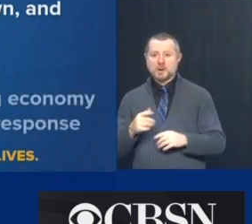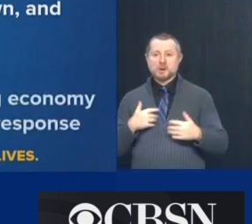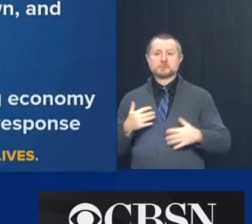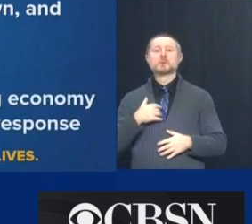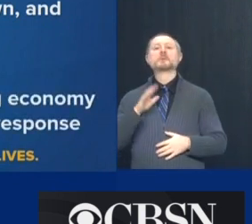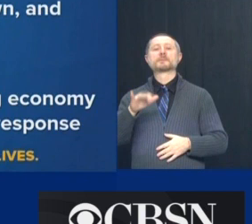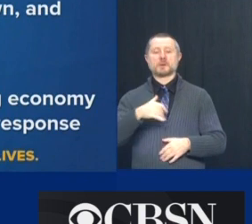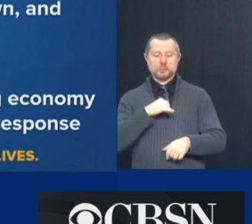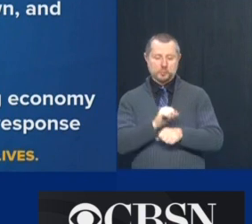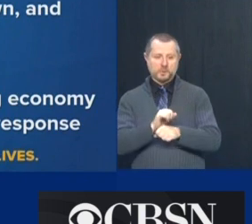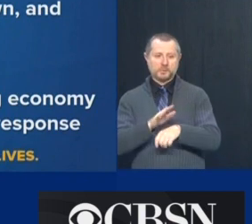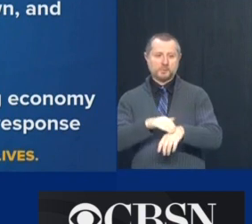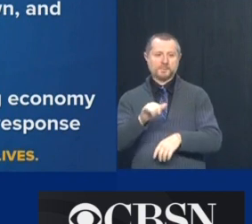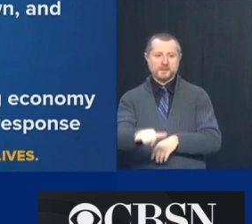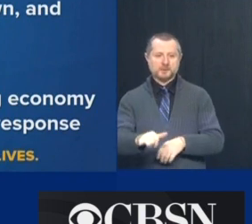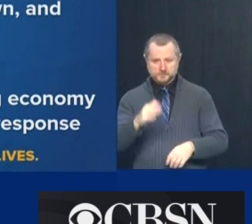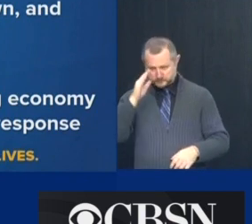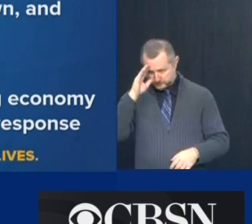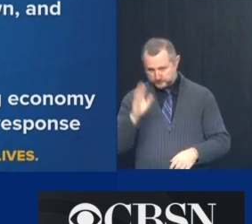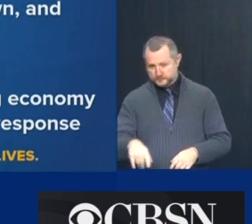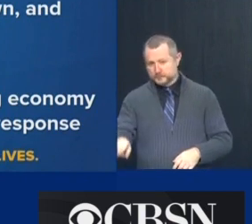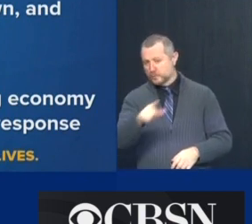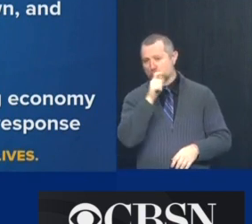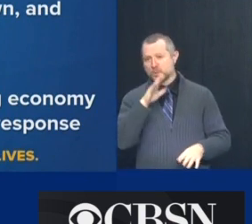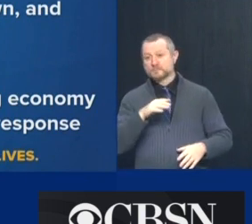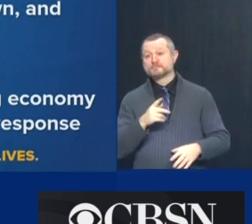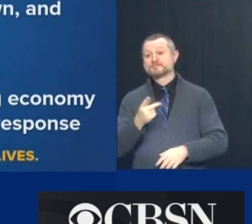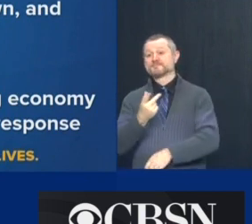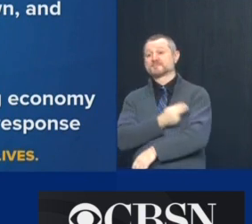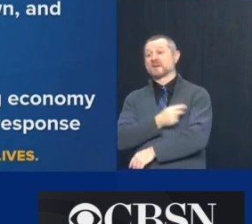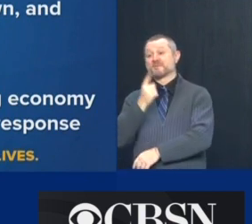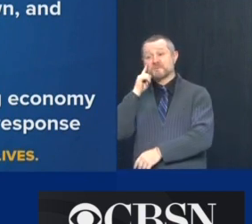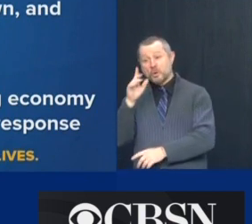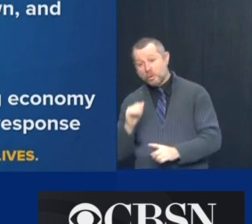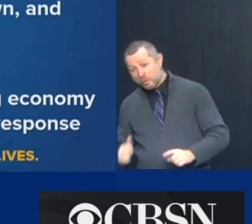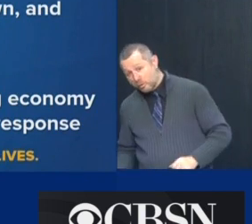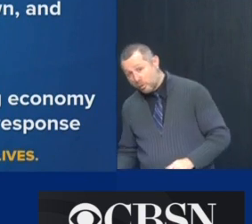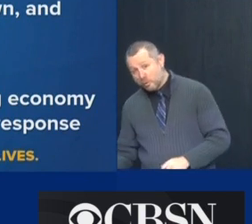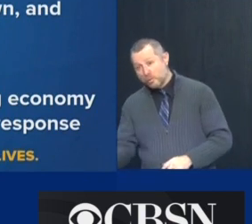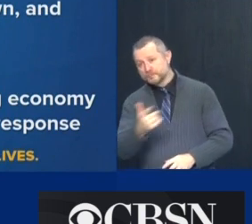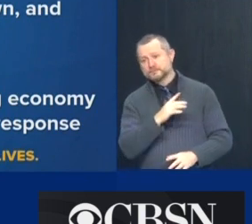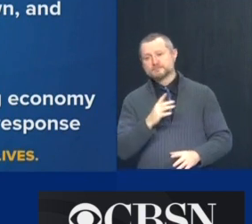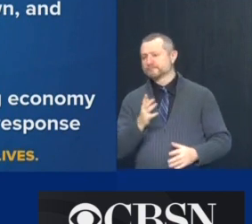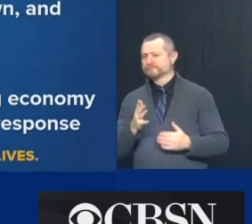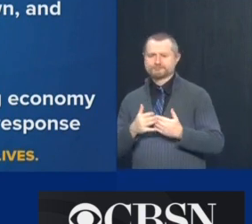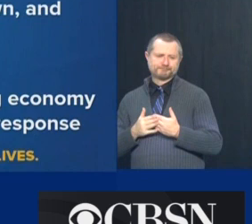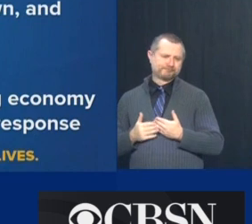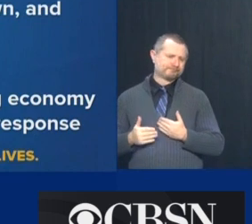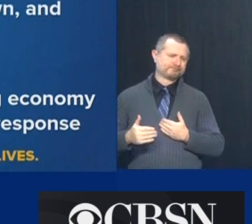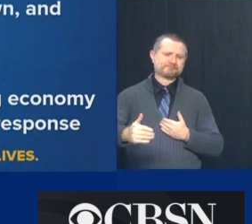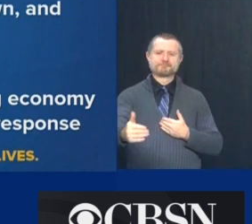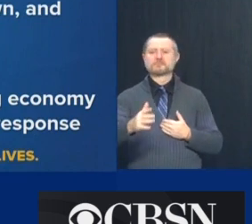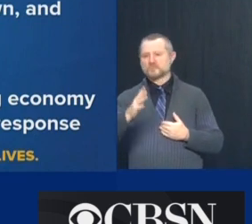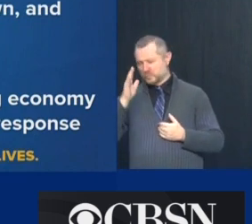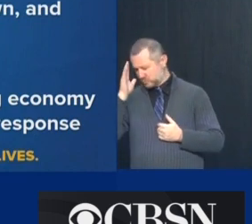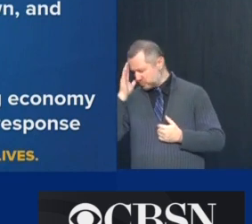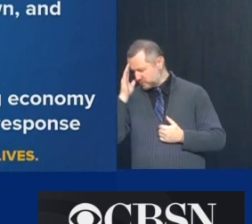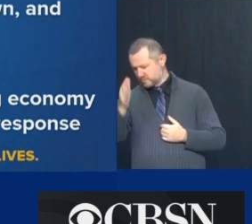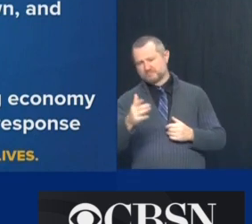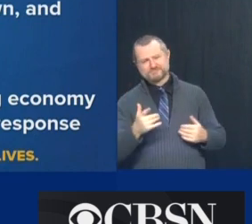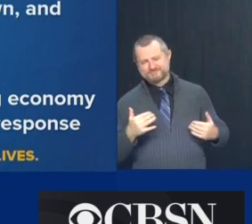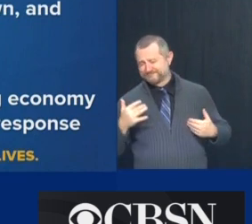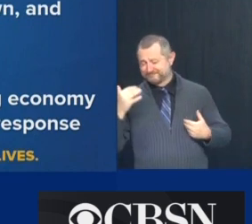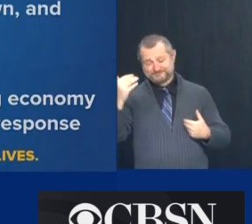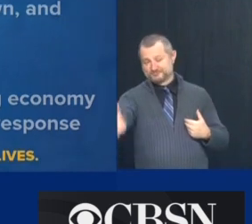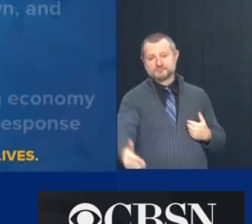mass is still months away. And until the vaccine hits critical mass, keep operating at